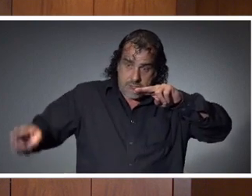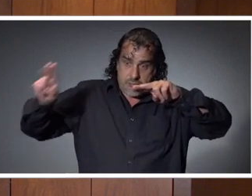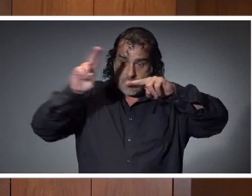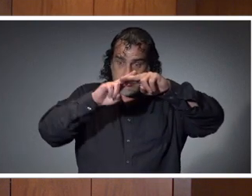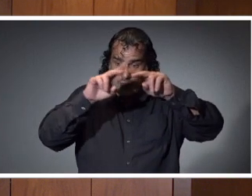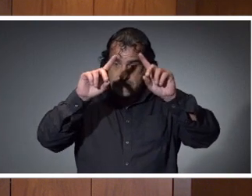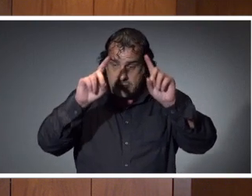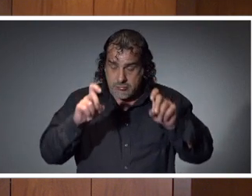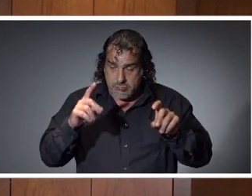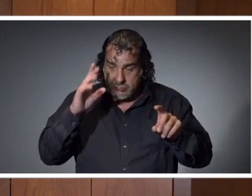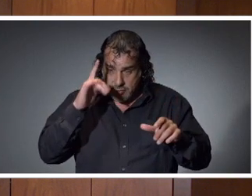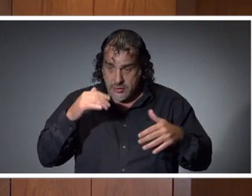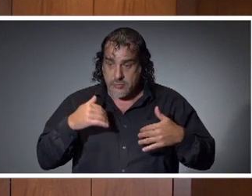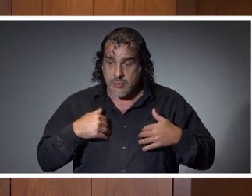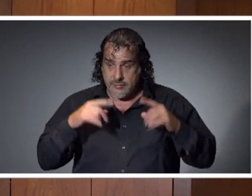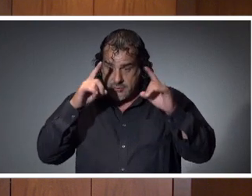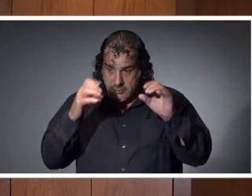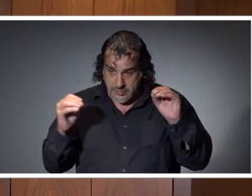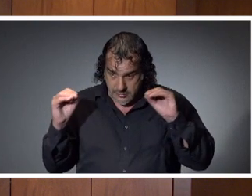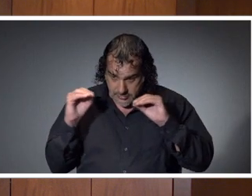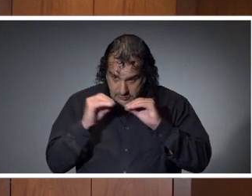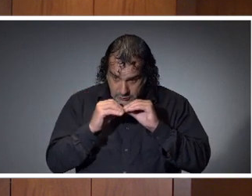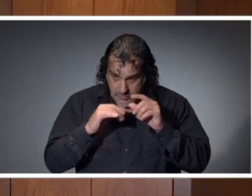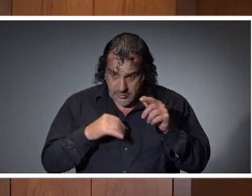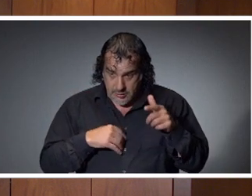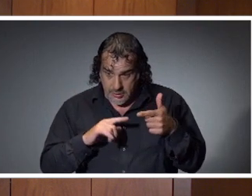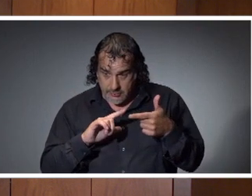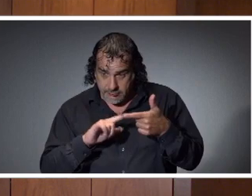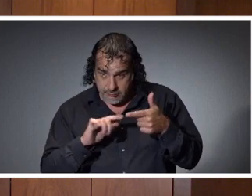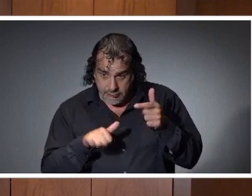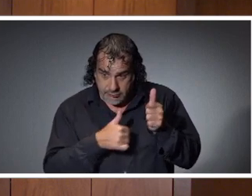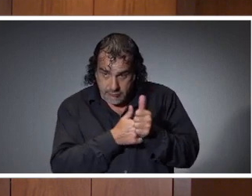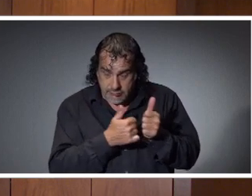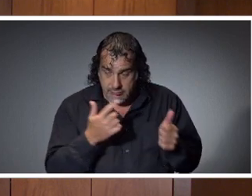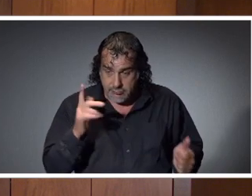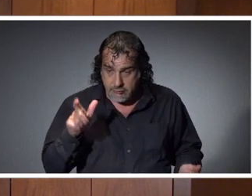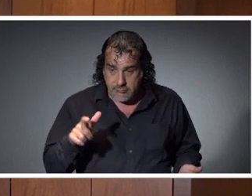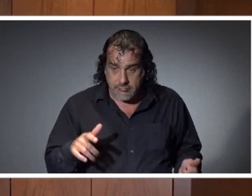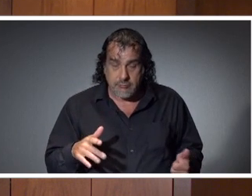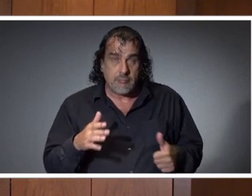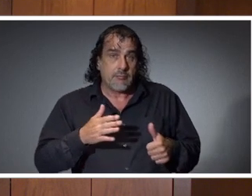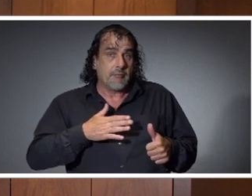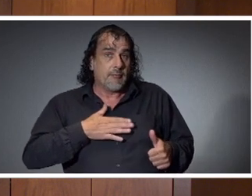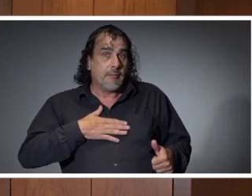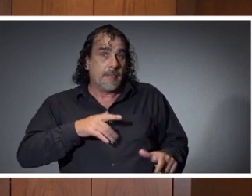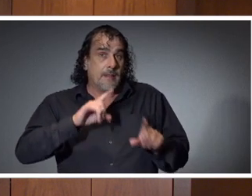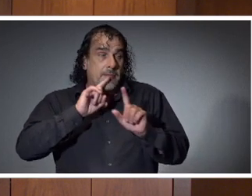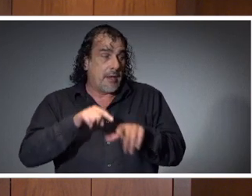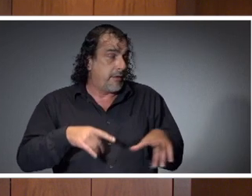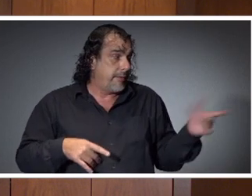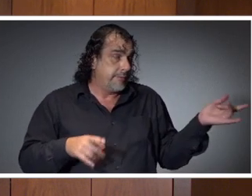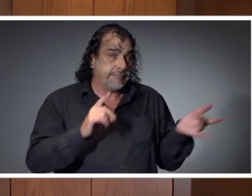of increased testing? And I have a follow-up. My answer, and Dr. Dobbs may